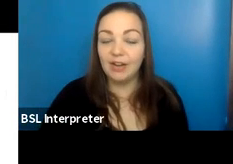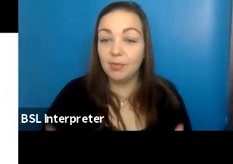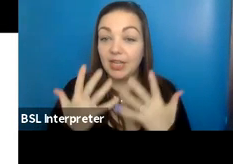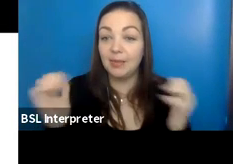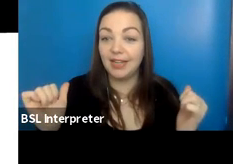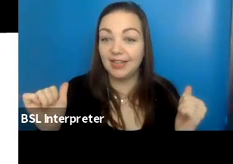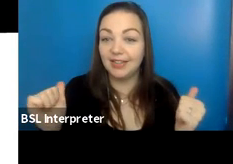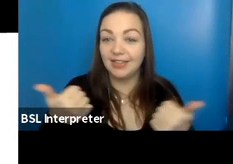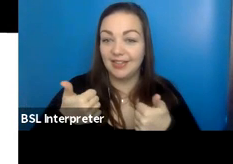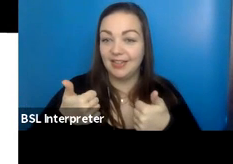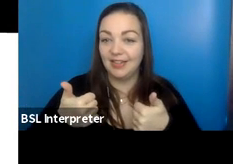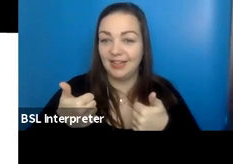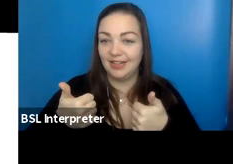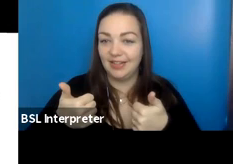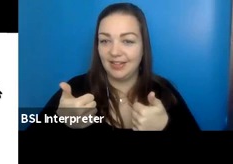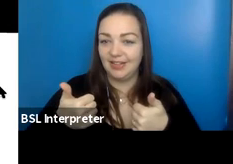Hello, can everybody hear me?